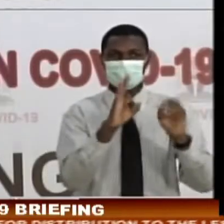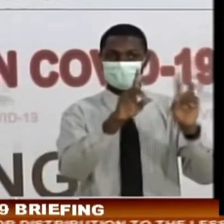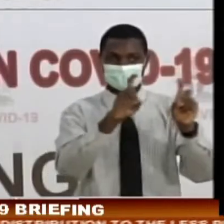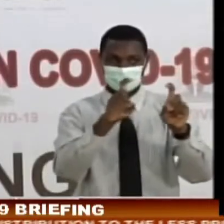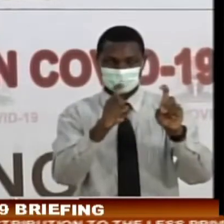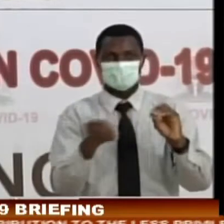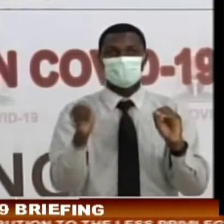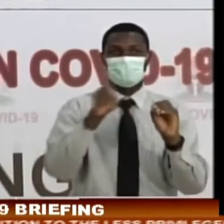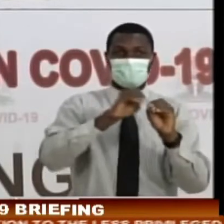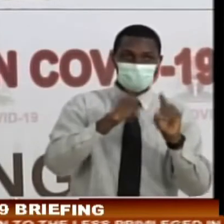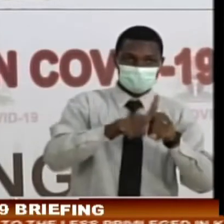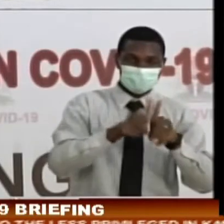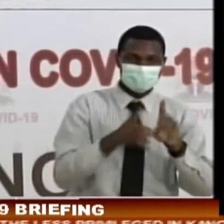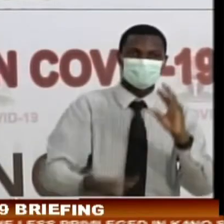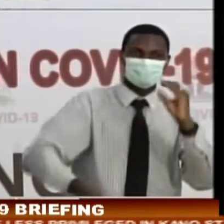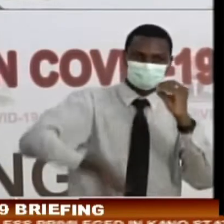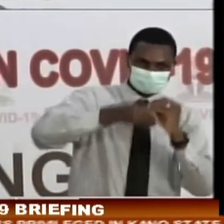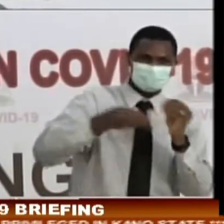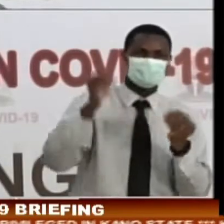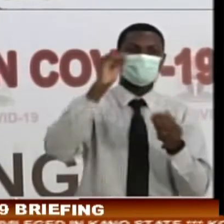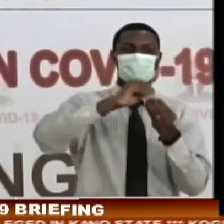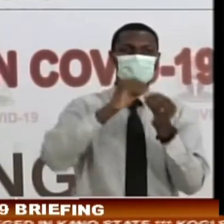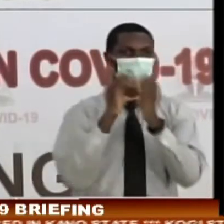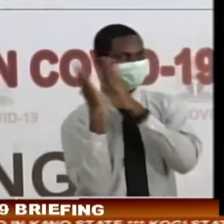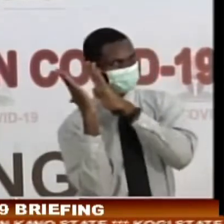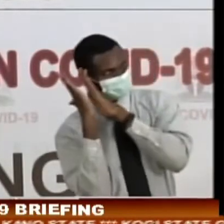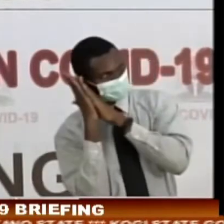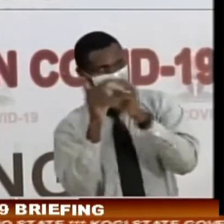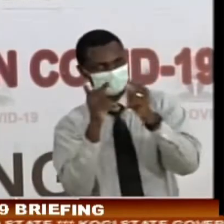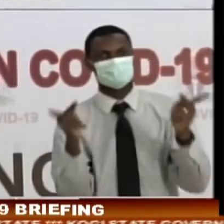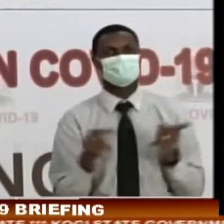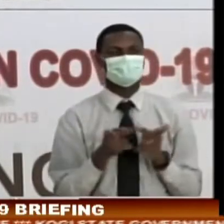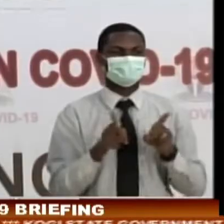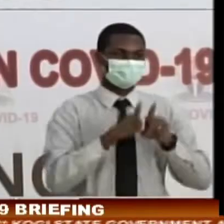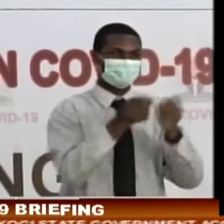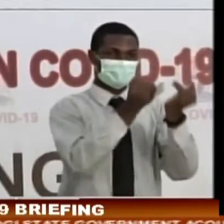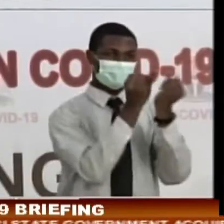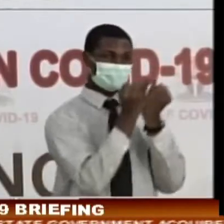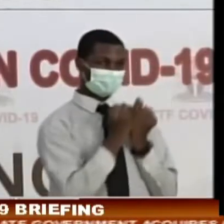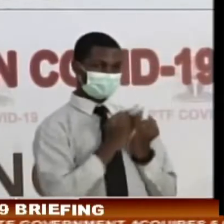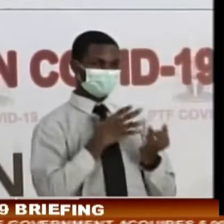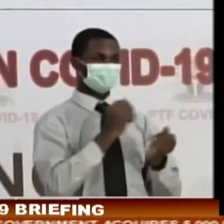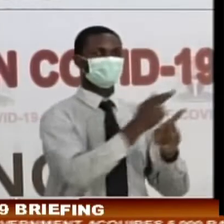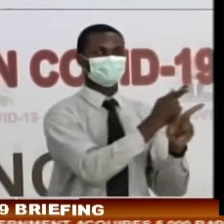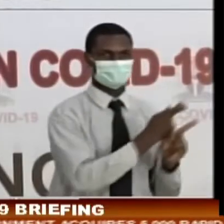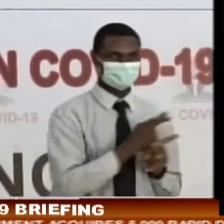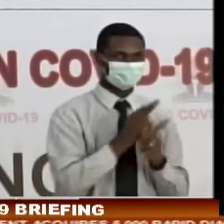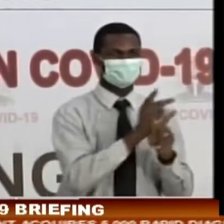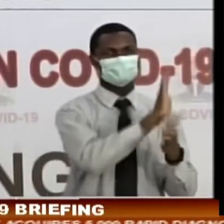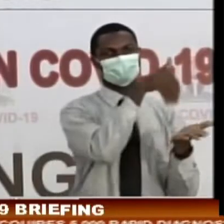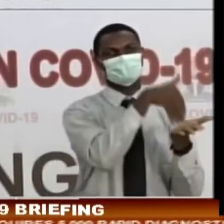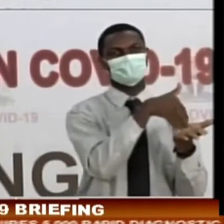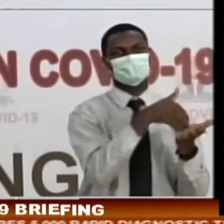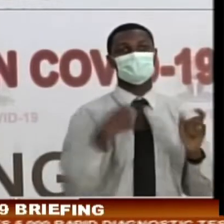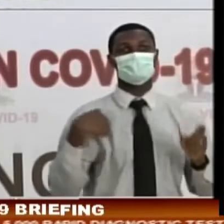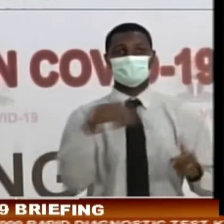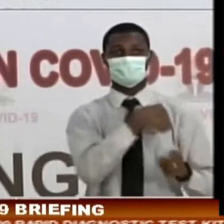their isolation stock treatment centers we in town assure the